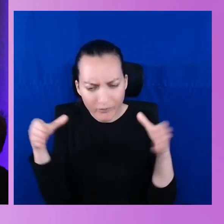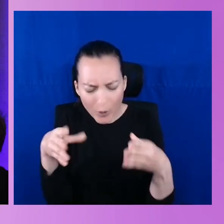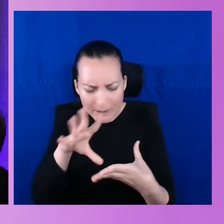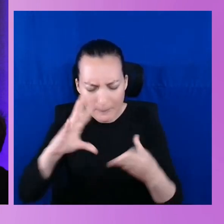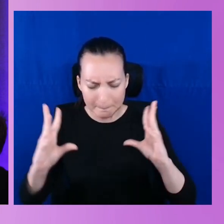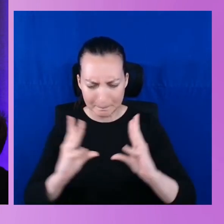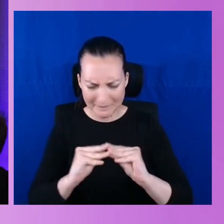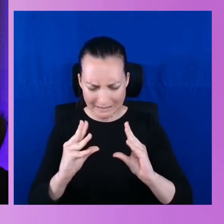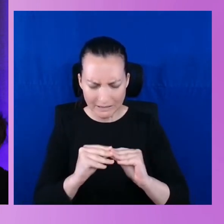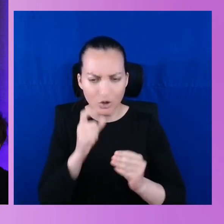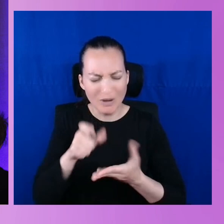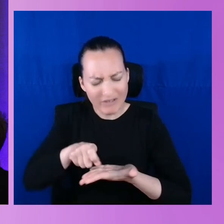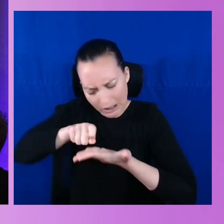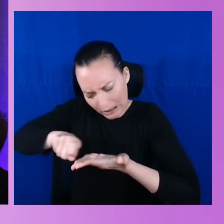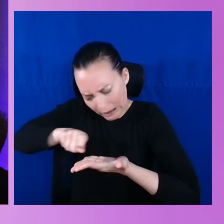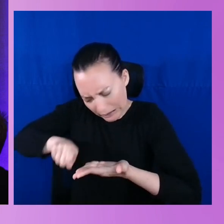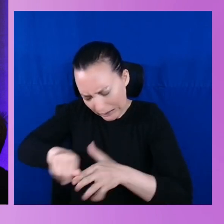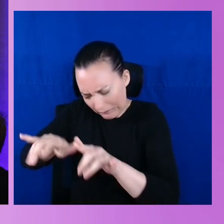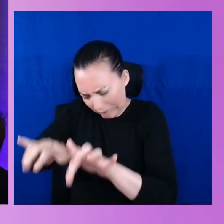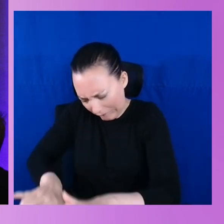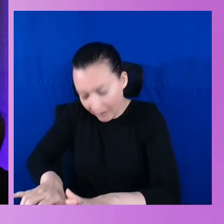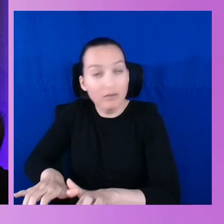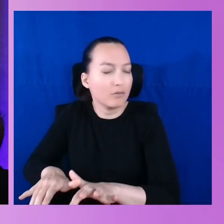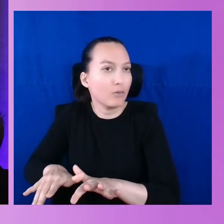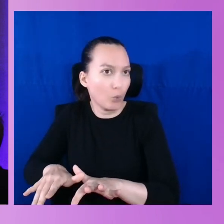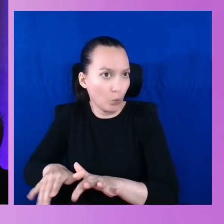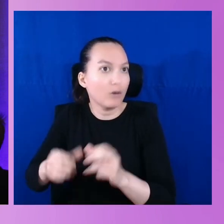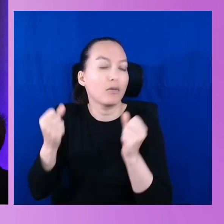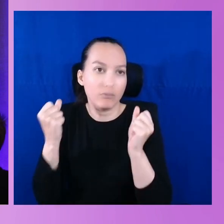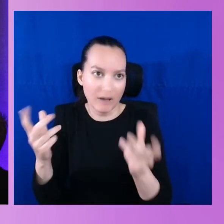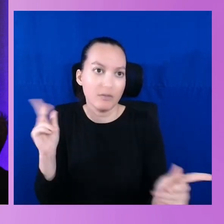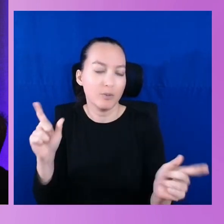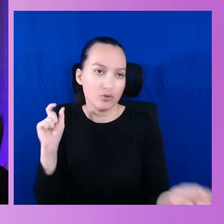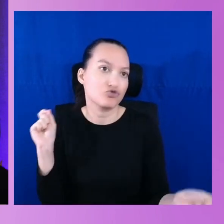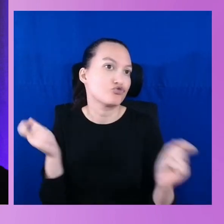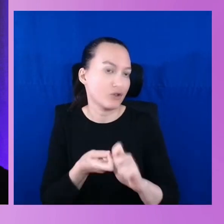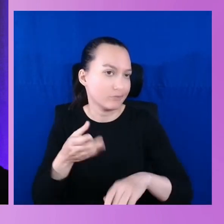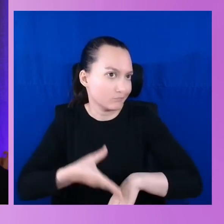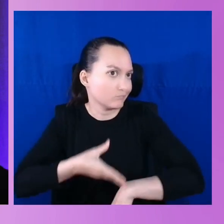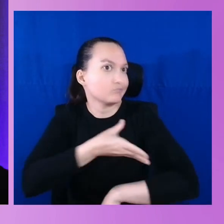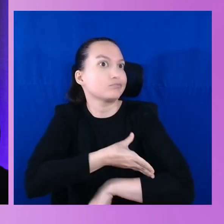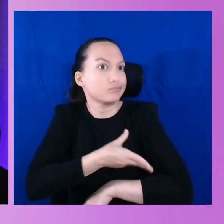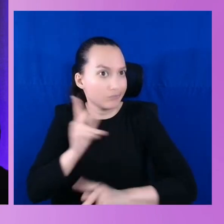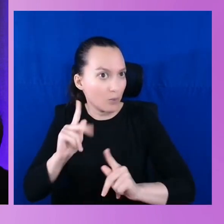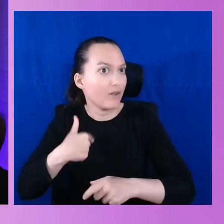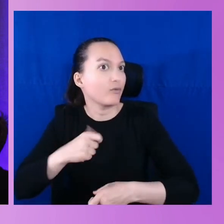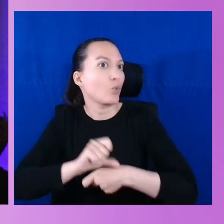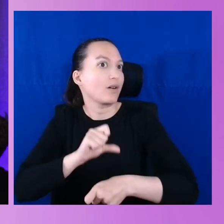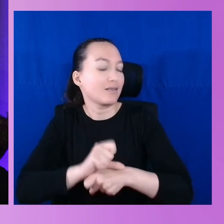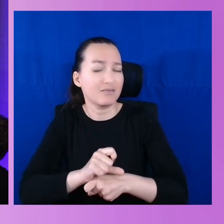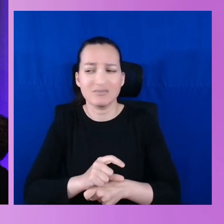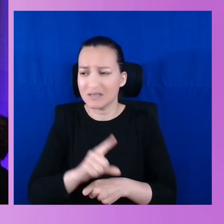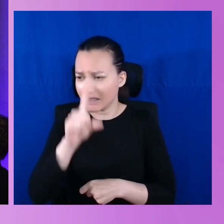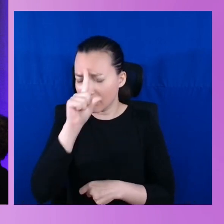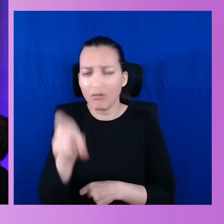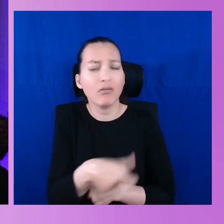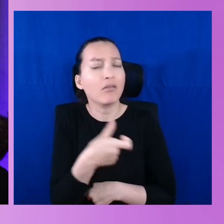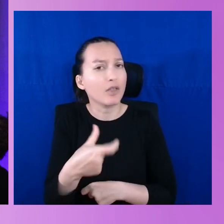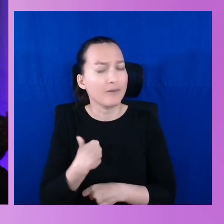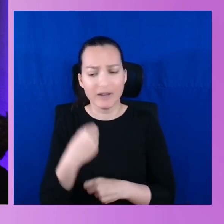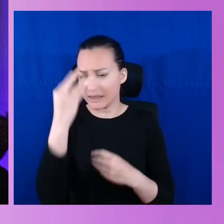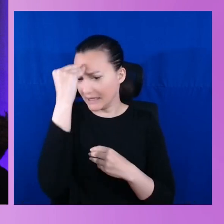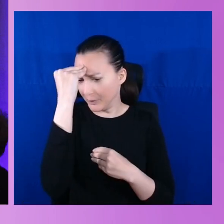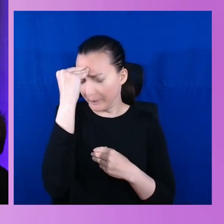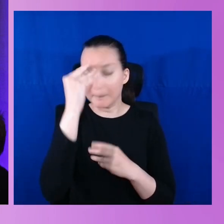about taking notes has been a game changer for a lot of folks that I have worked with as well. And so I think that's another thing you can think through is